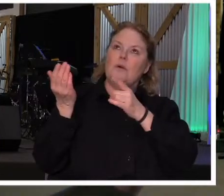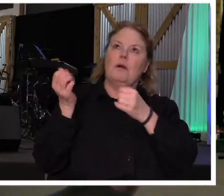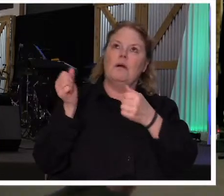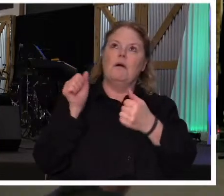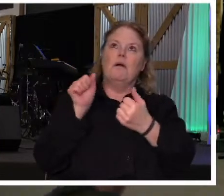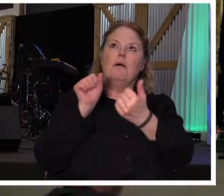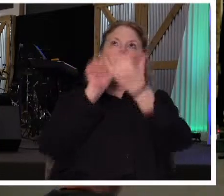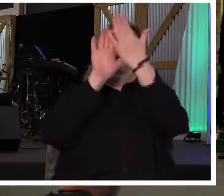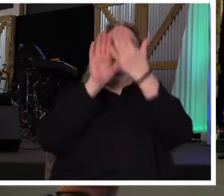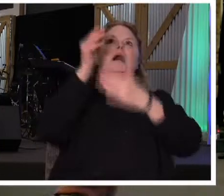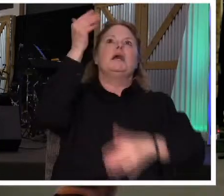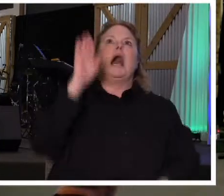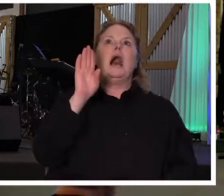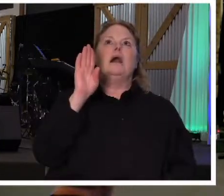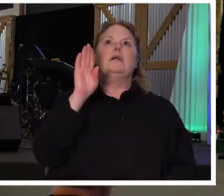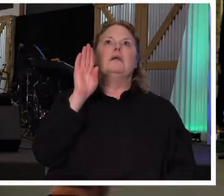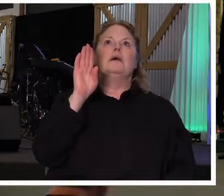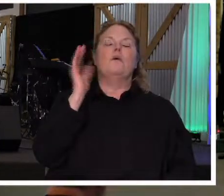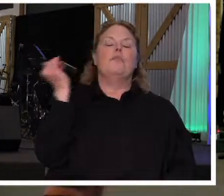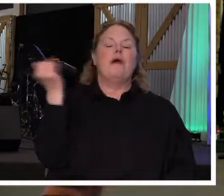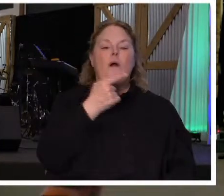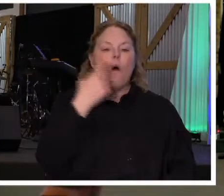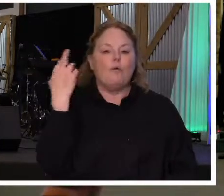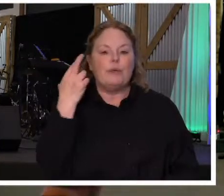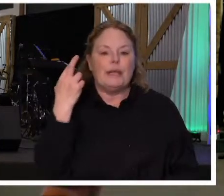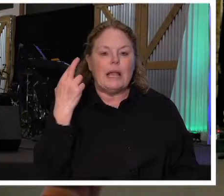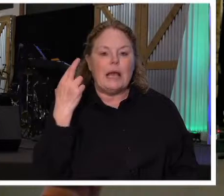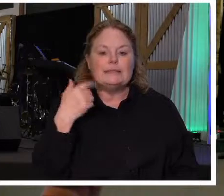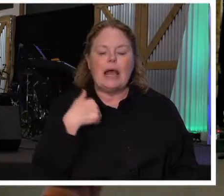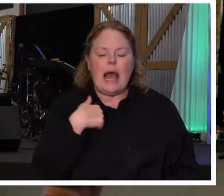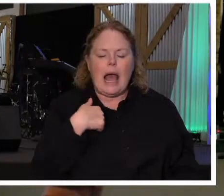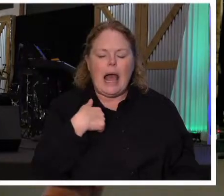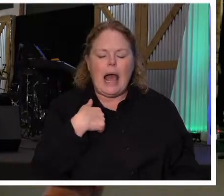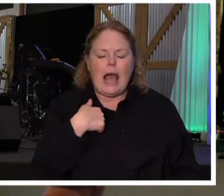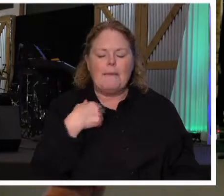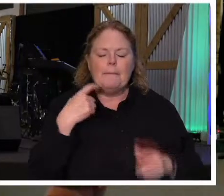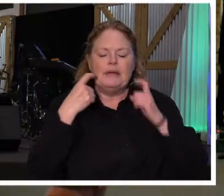they suddenly recognize that they are sinful.